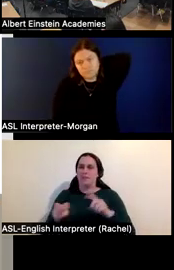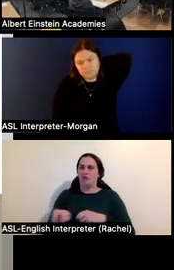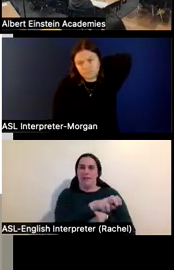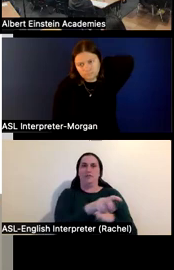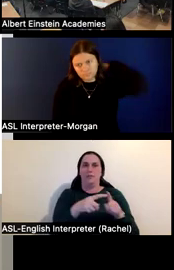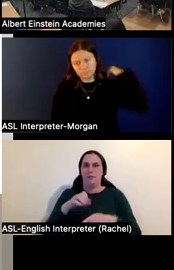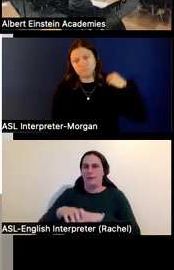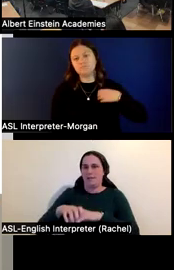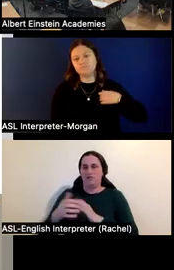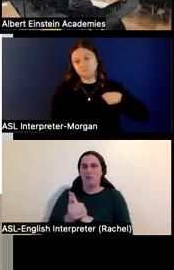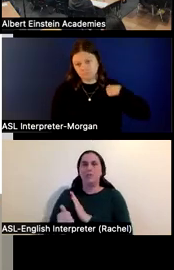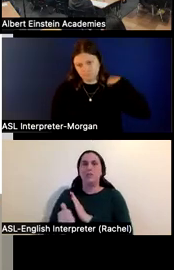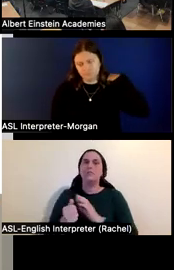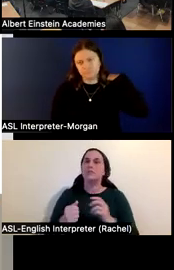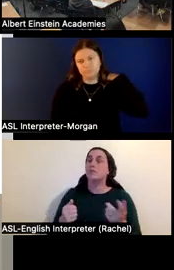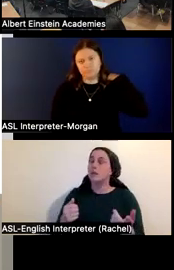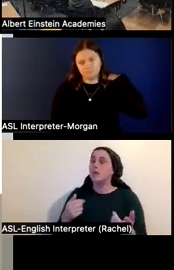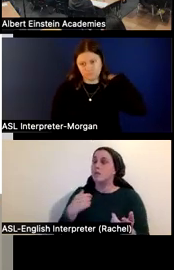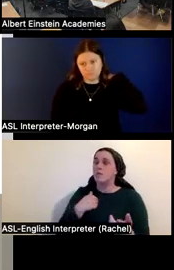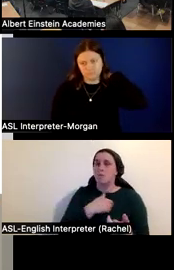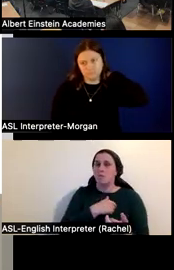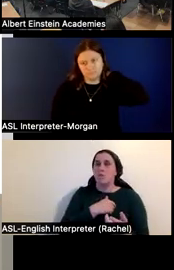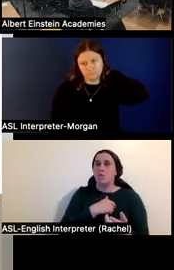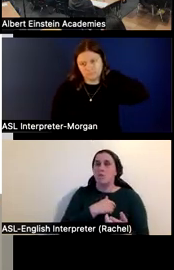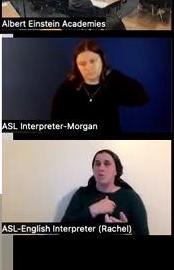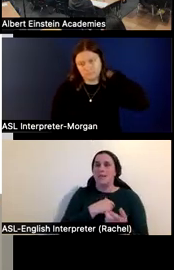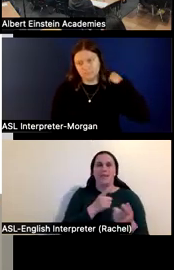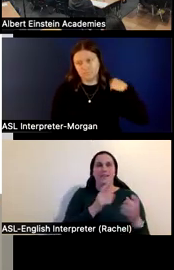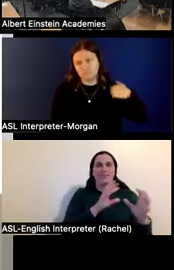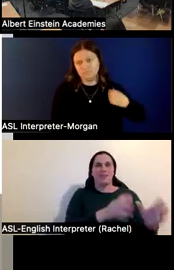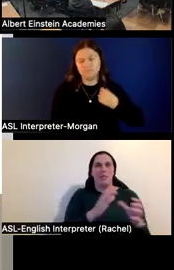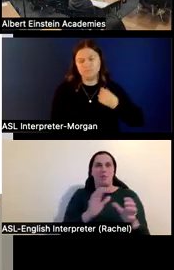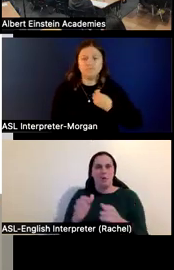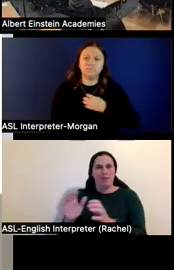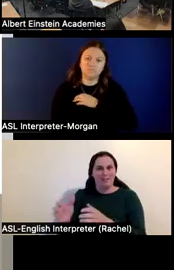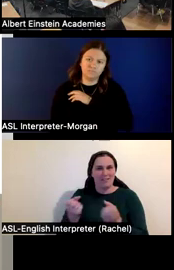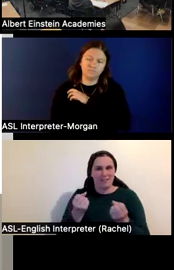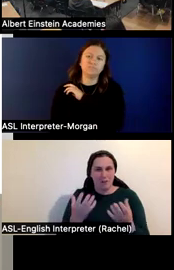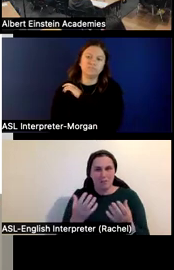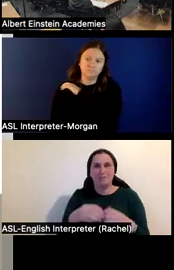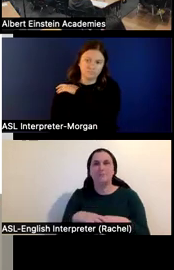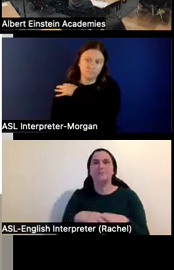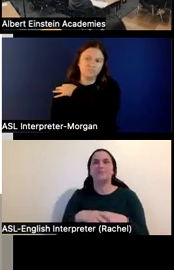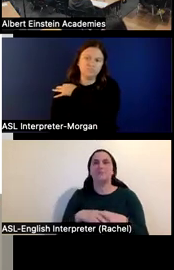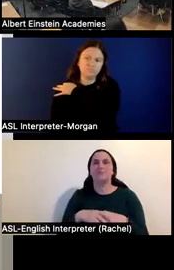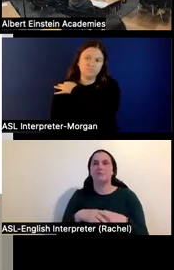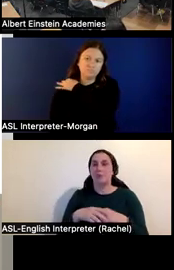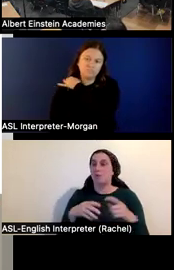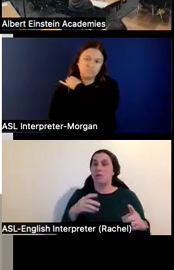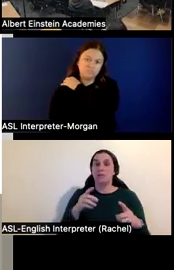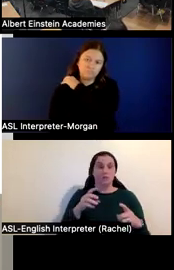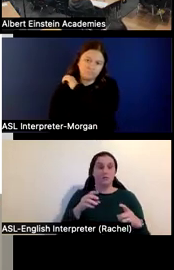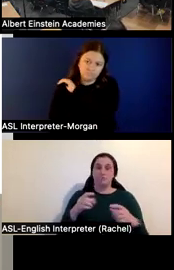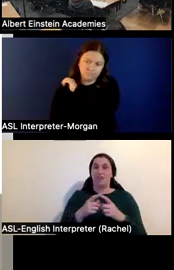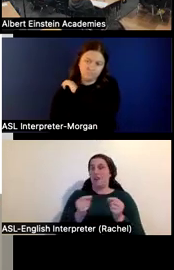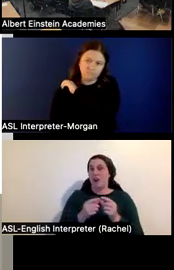So we do a lot of sorting, like, we're sorting all the, are they all there, are they all D? And there's also